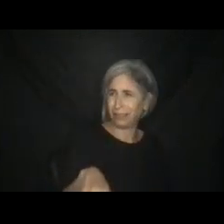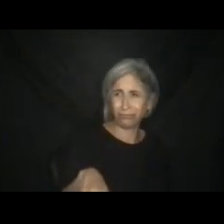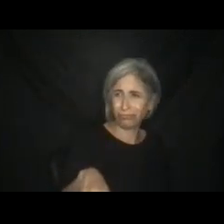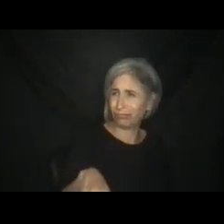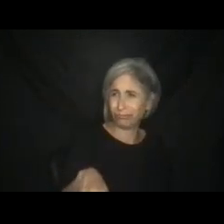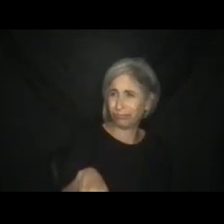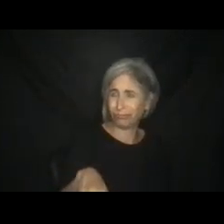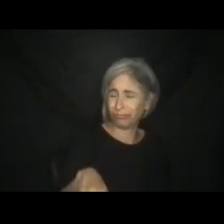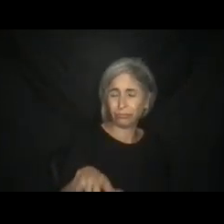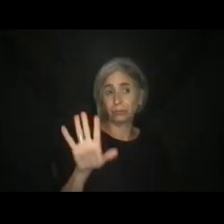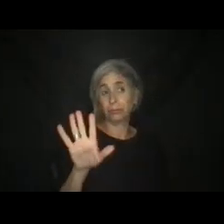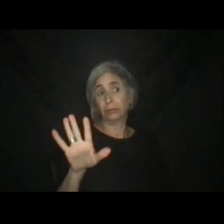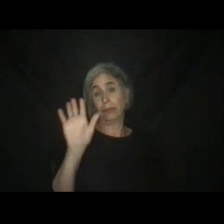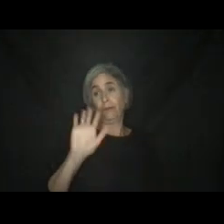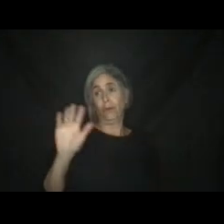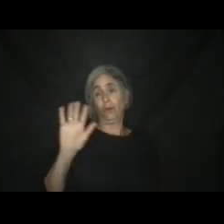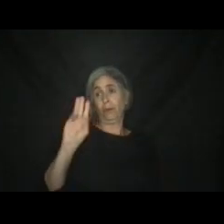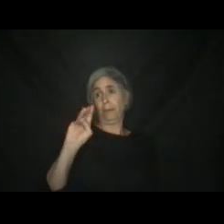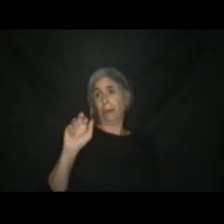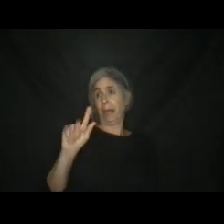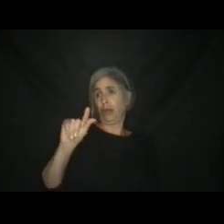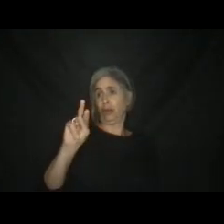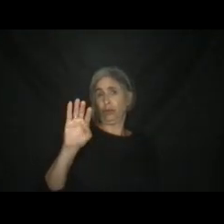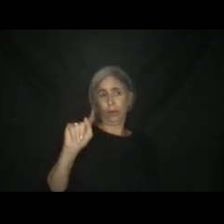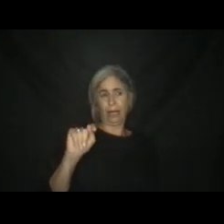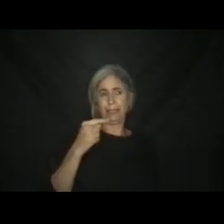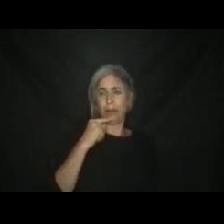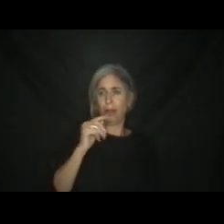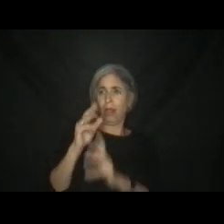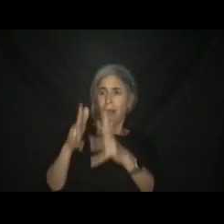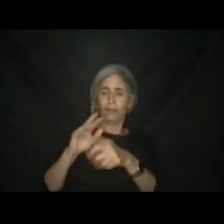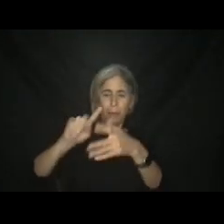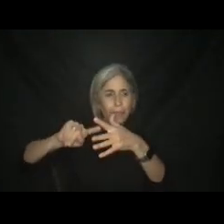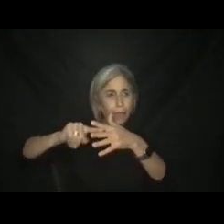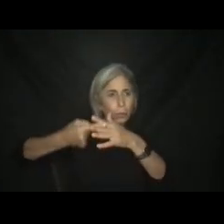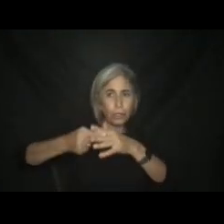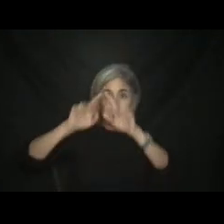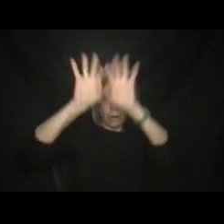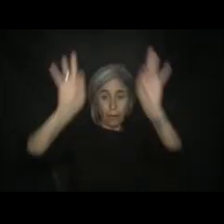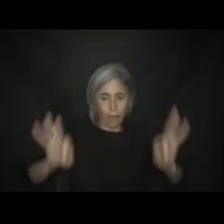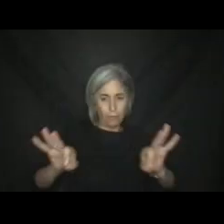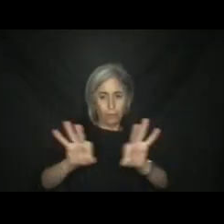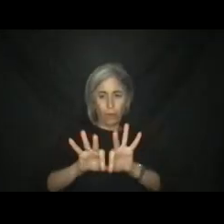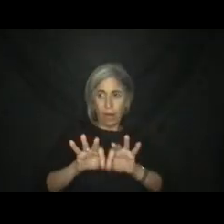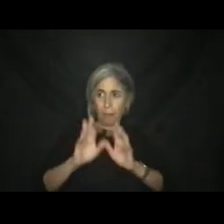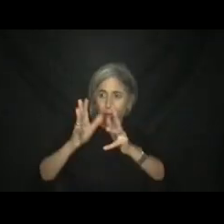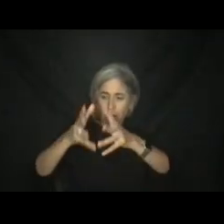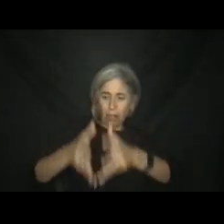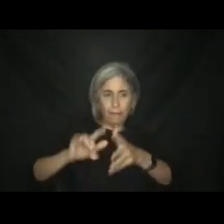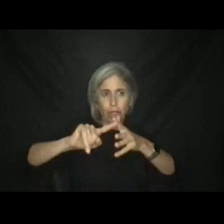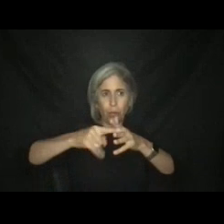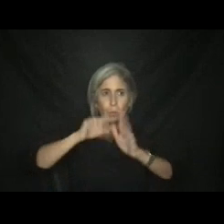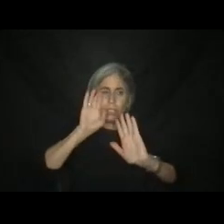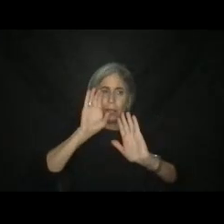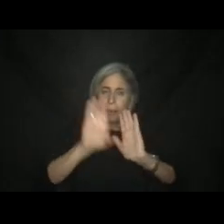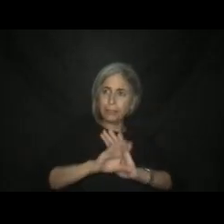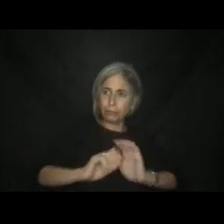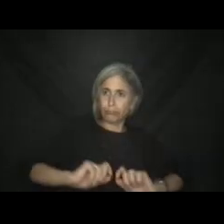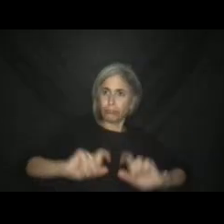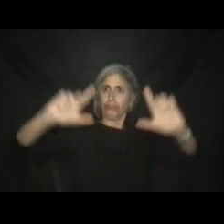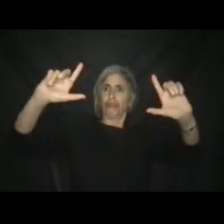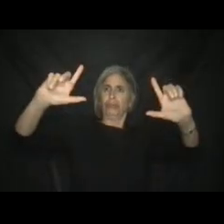as former Mayor Grant said, you probably should have left them in their original frames and left the original pictures, because you have